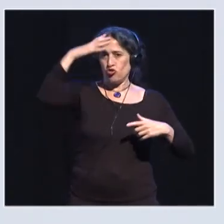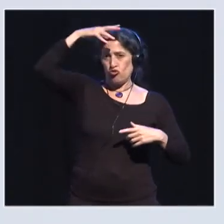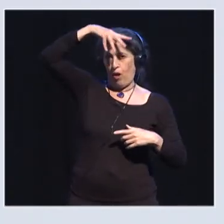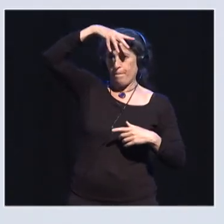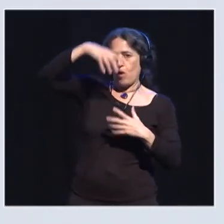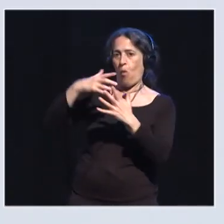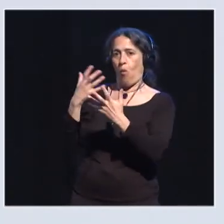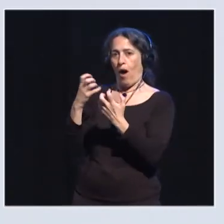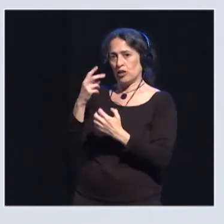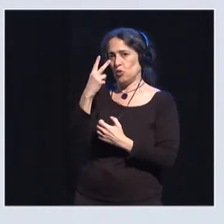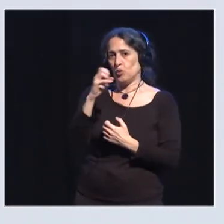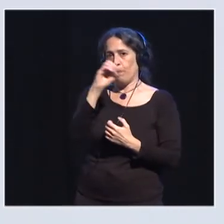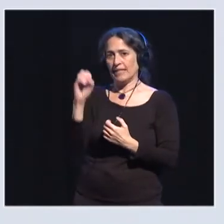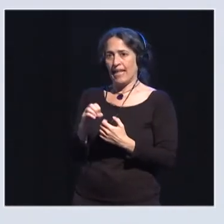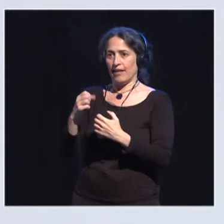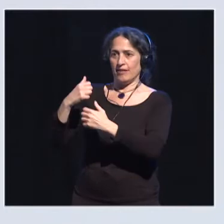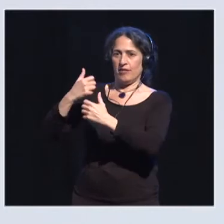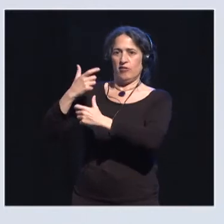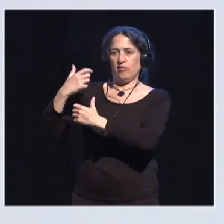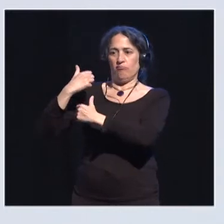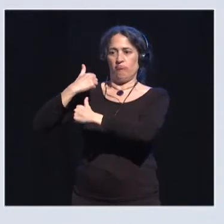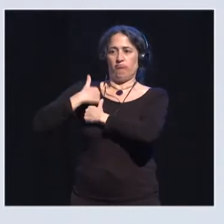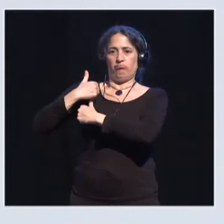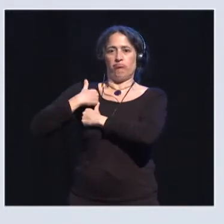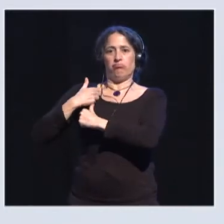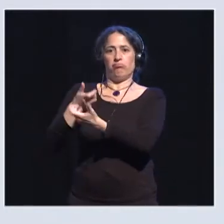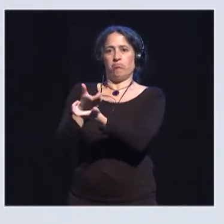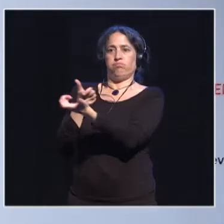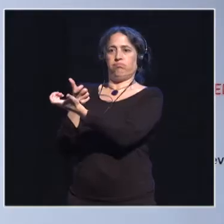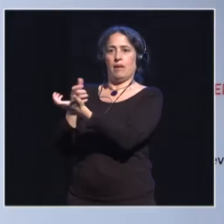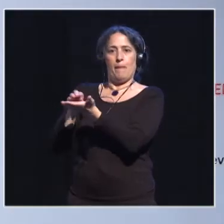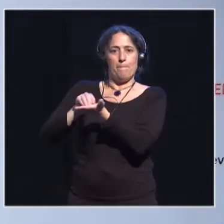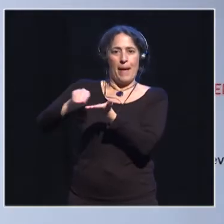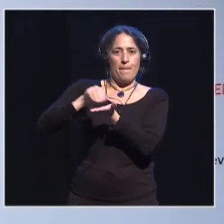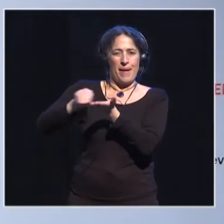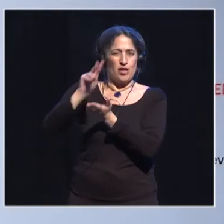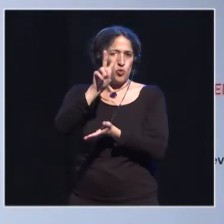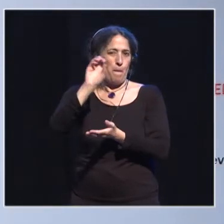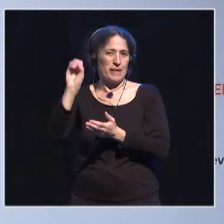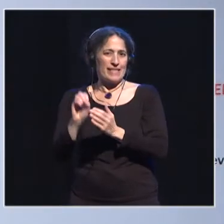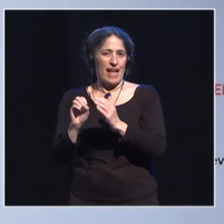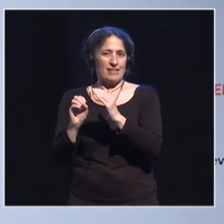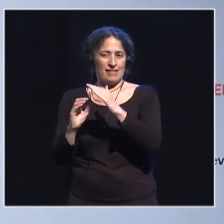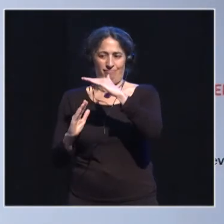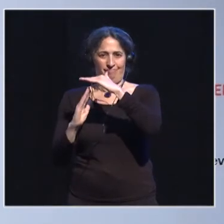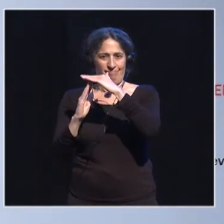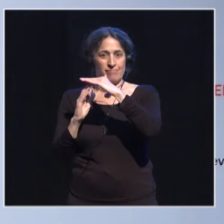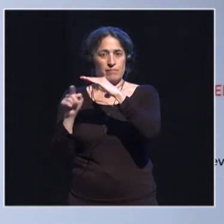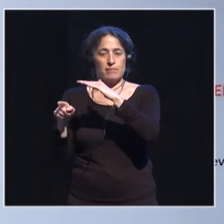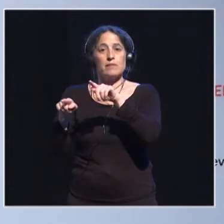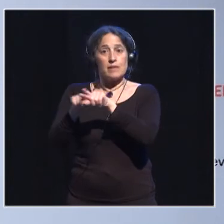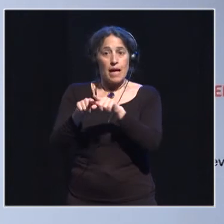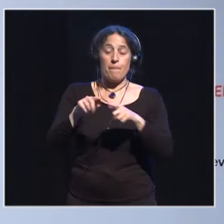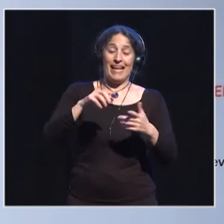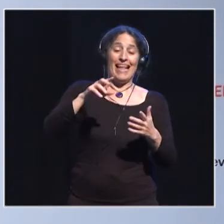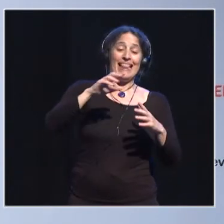say that in some countries, defense expenditures are coming just from digital